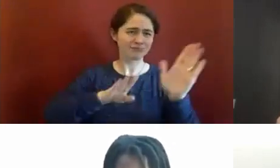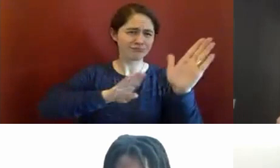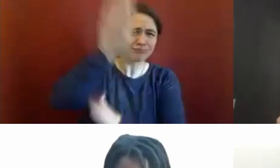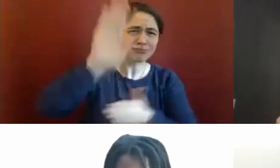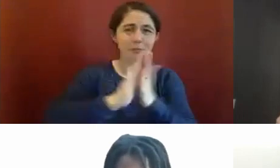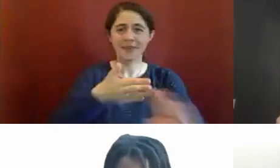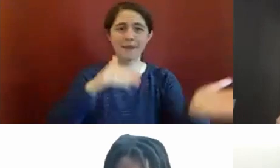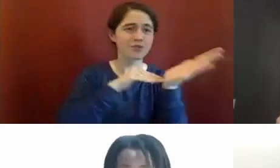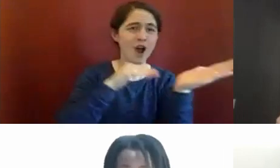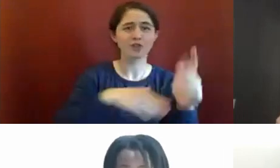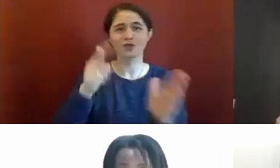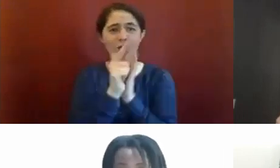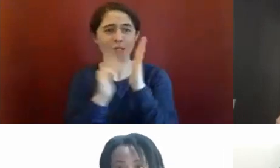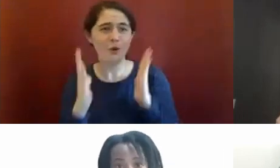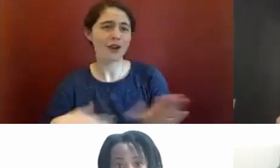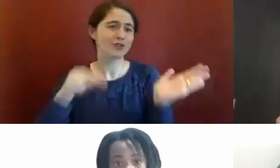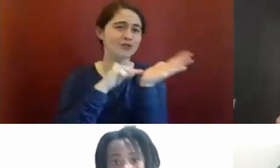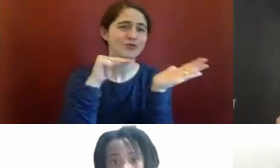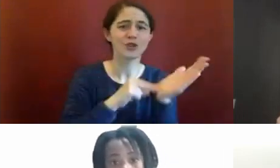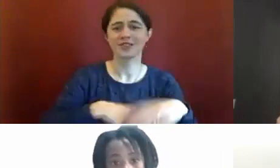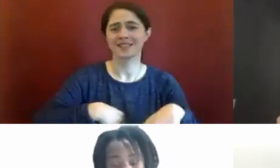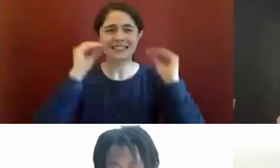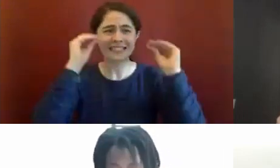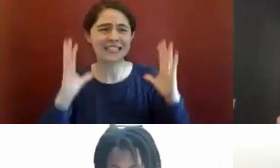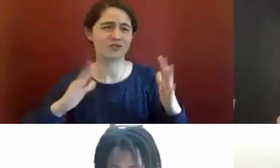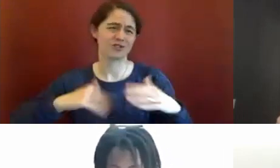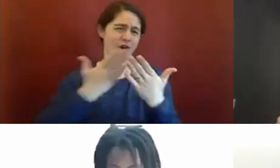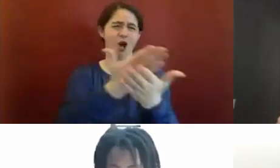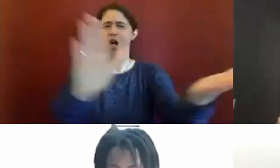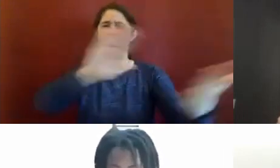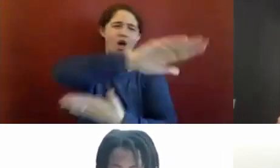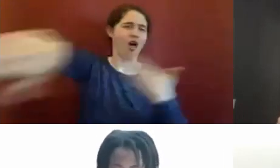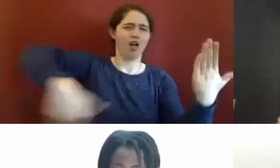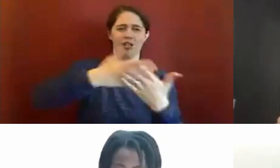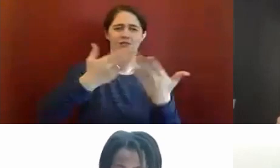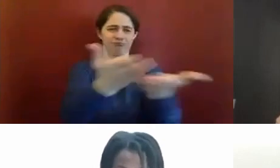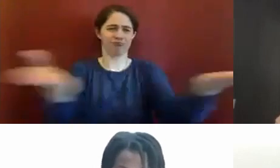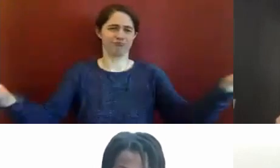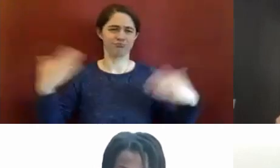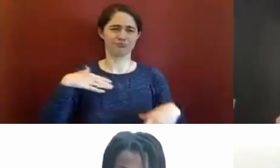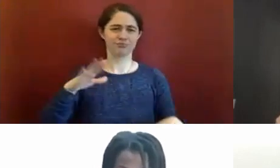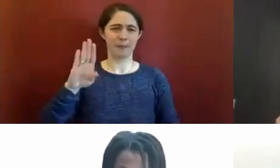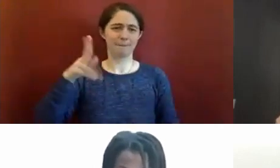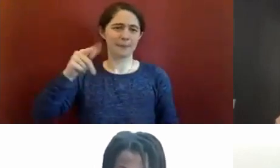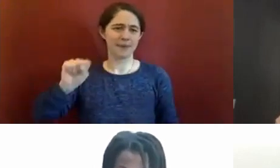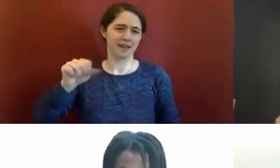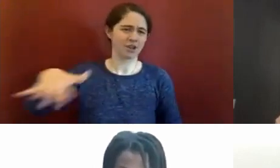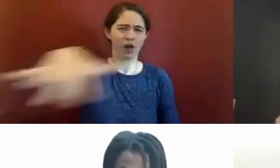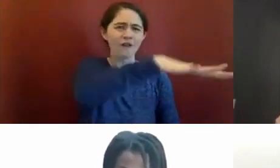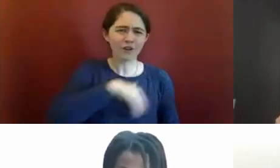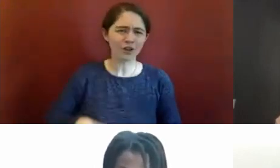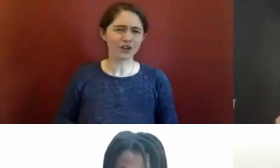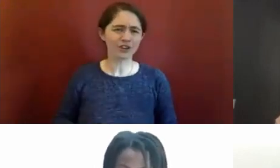they're nurses, all over the city of Boston. But I would love if a couple of them would come back